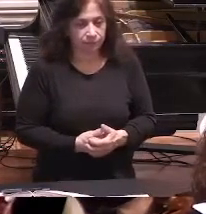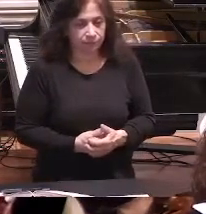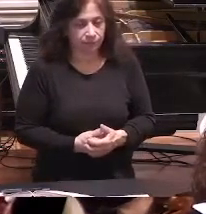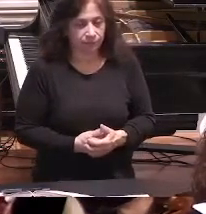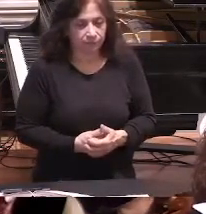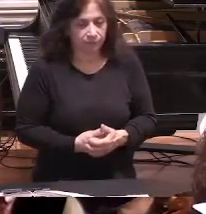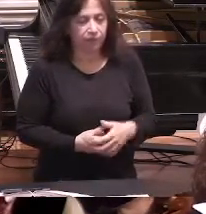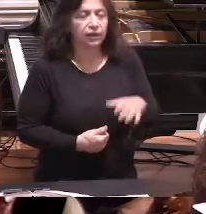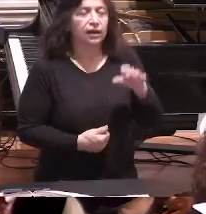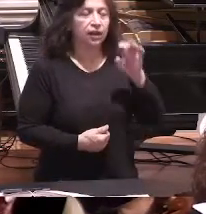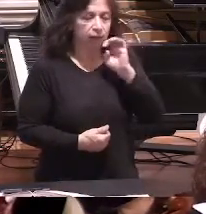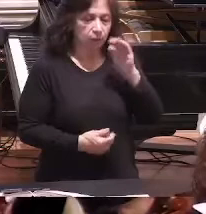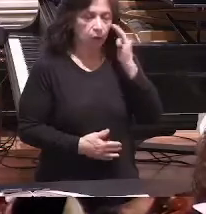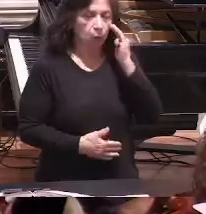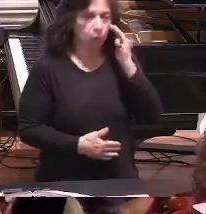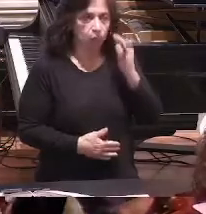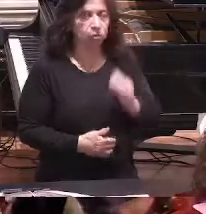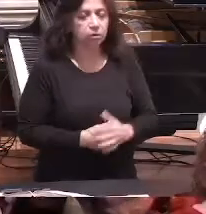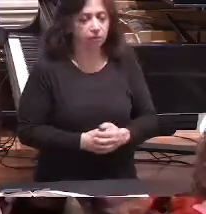And she knows.